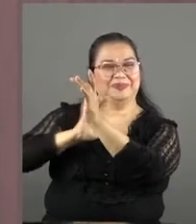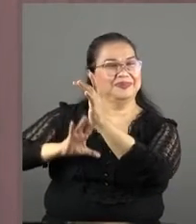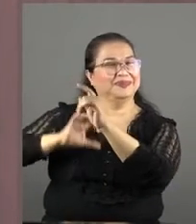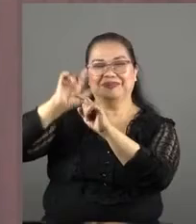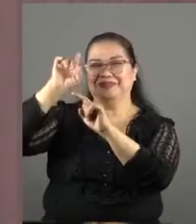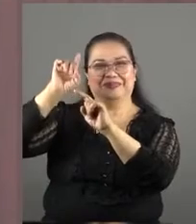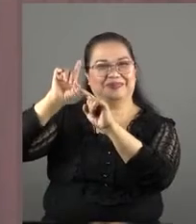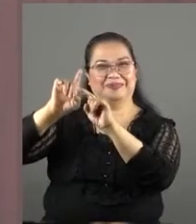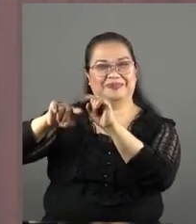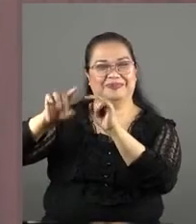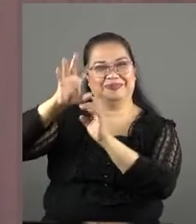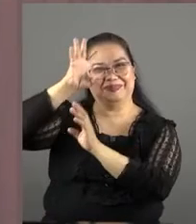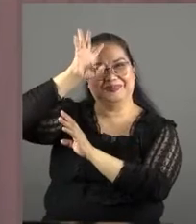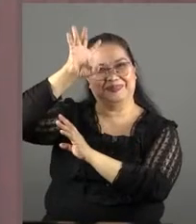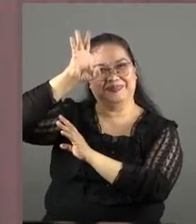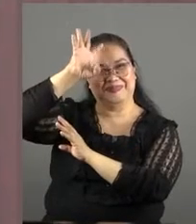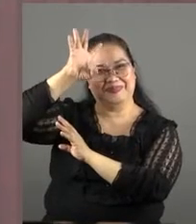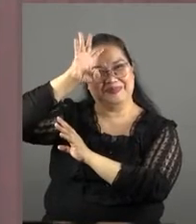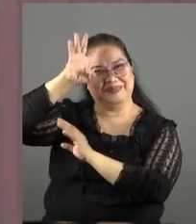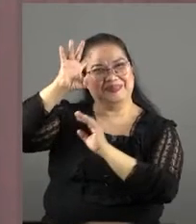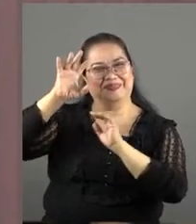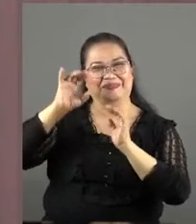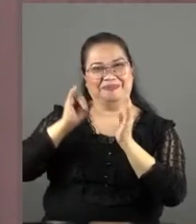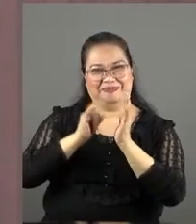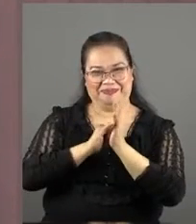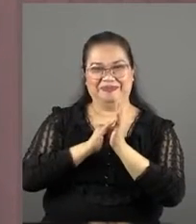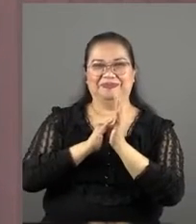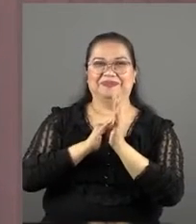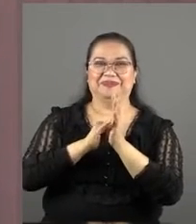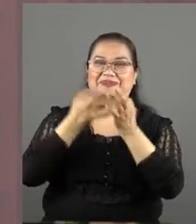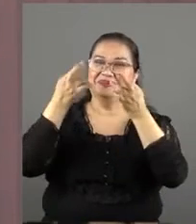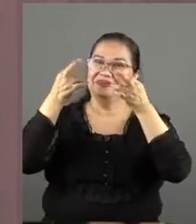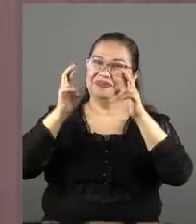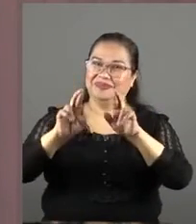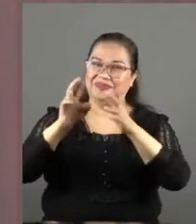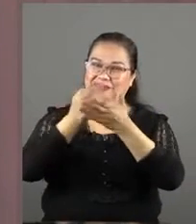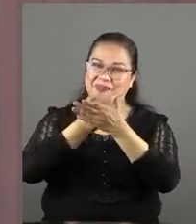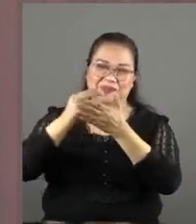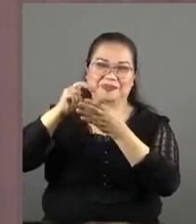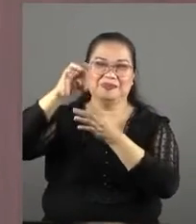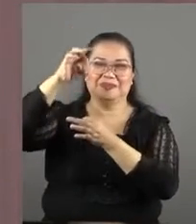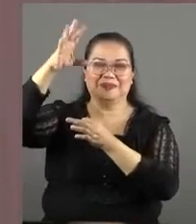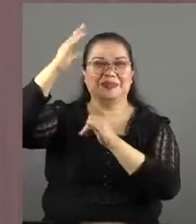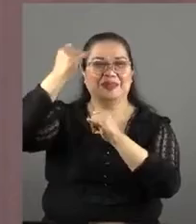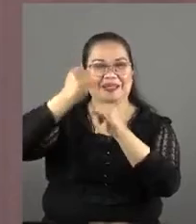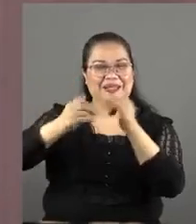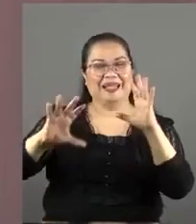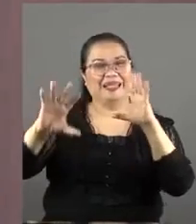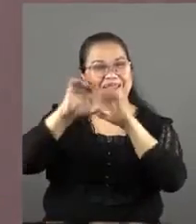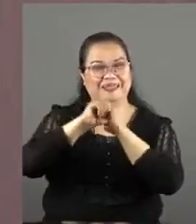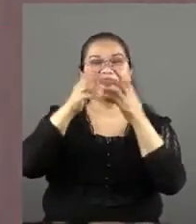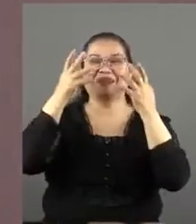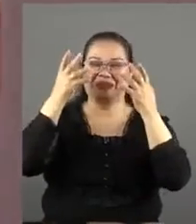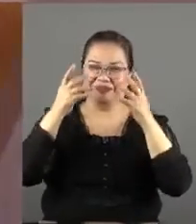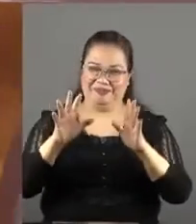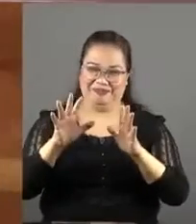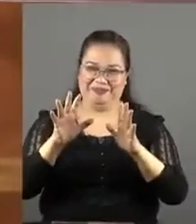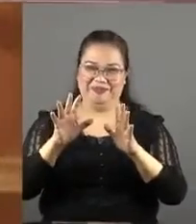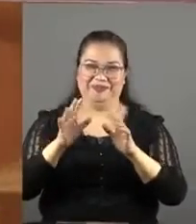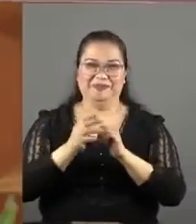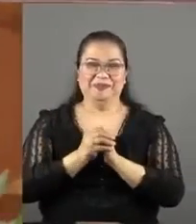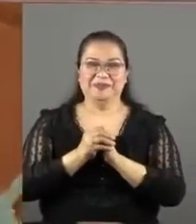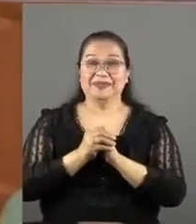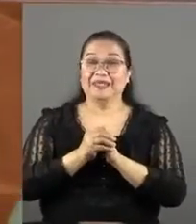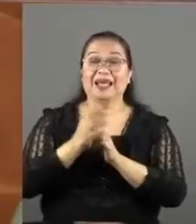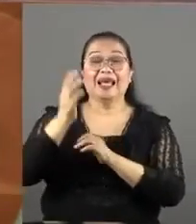cannot manufacture it. It's a product of the Holy Spirit. Last, and I'm done.